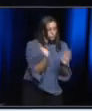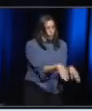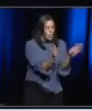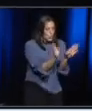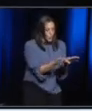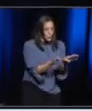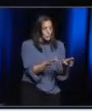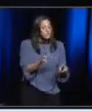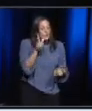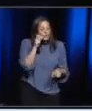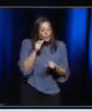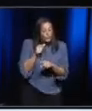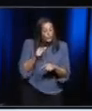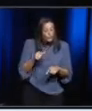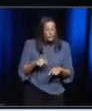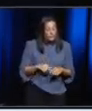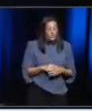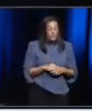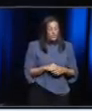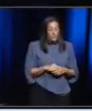Listen to this. Listen.